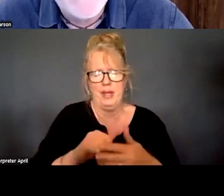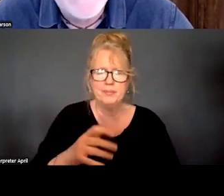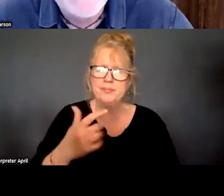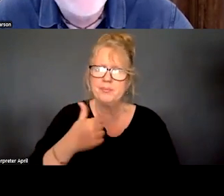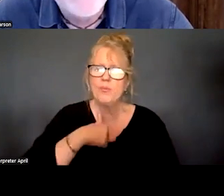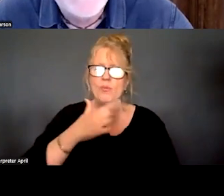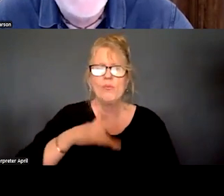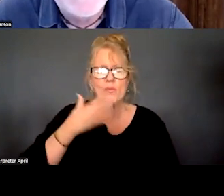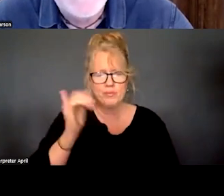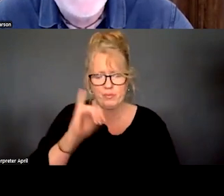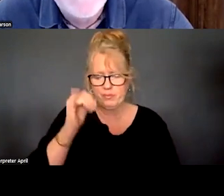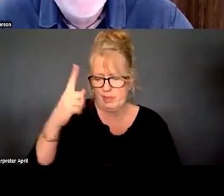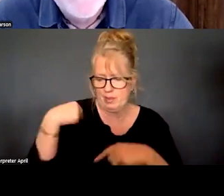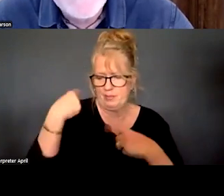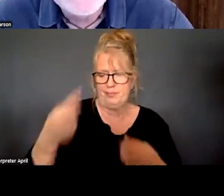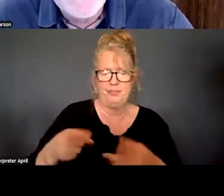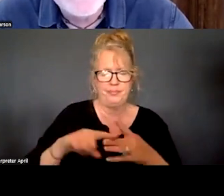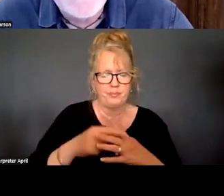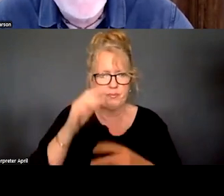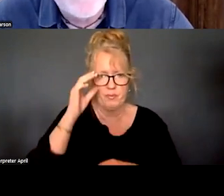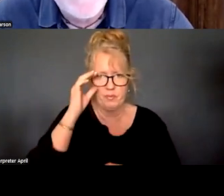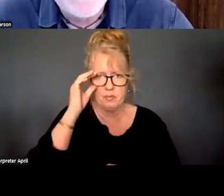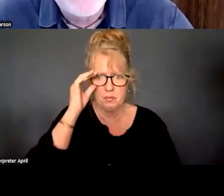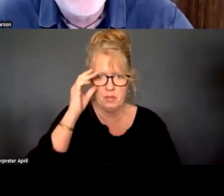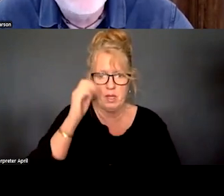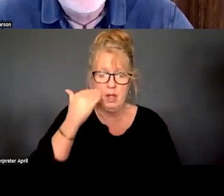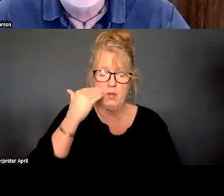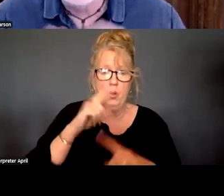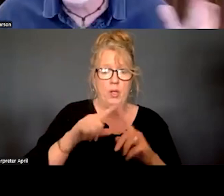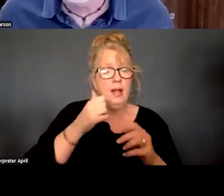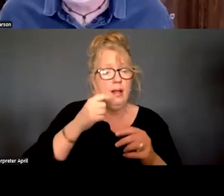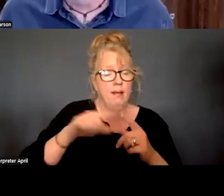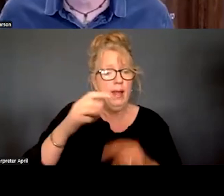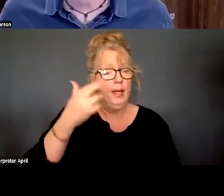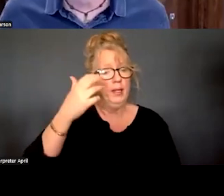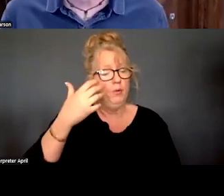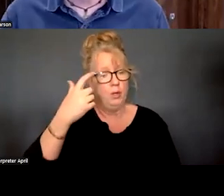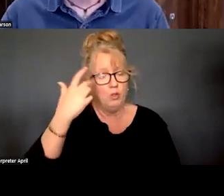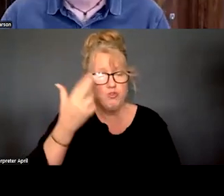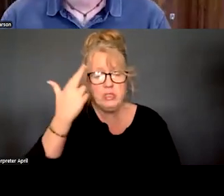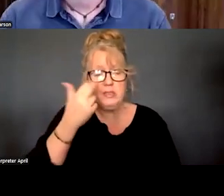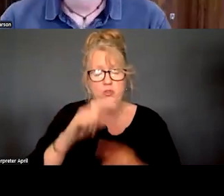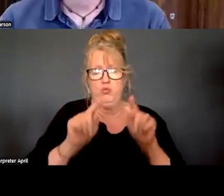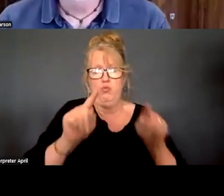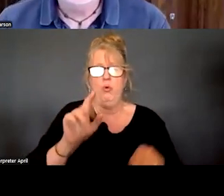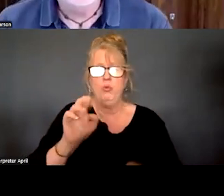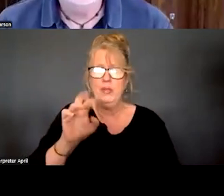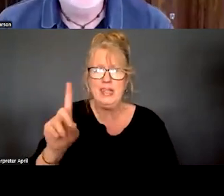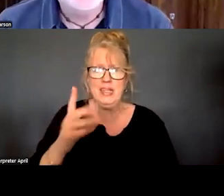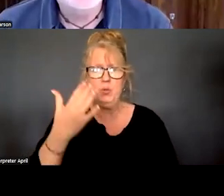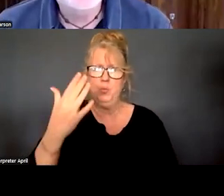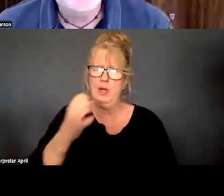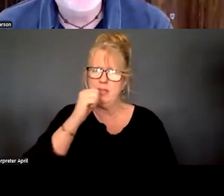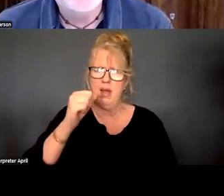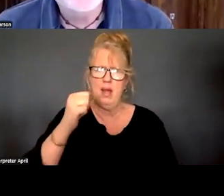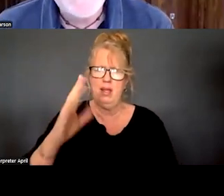felt like from the beginning that unless there was a known medical like reason to go to the hospital ED, why shouldn't they come